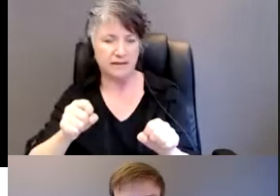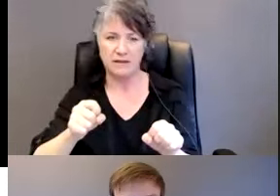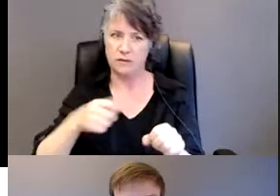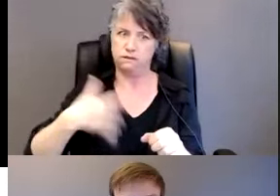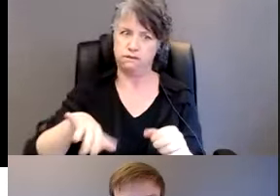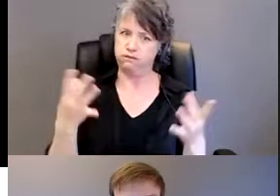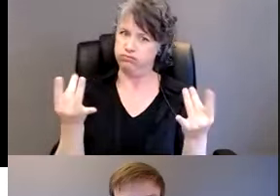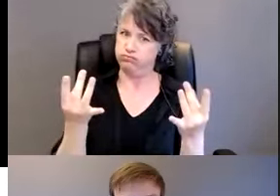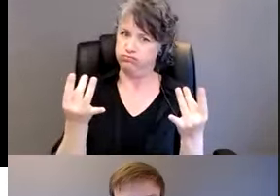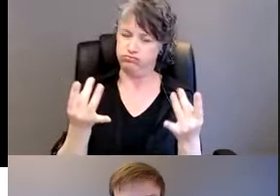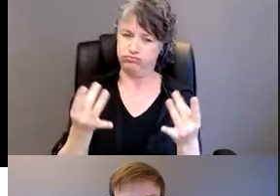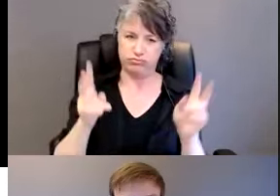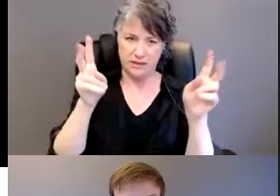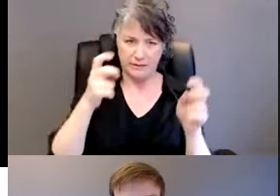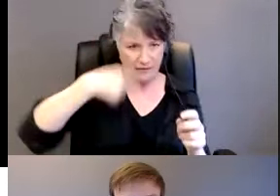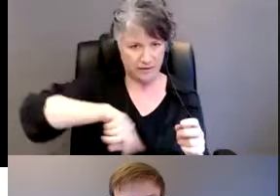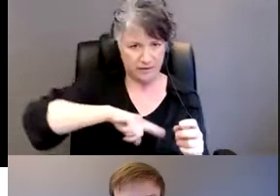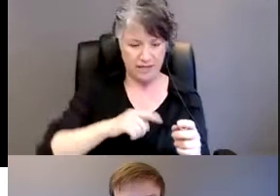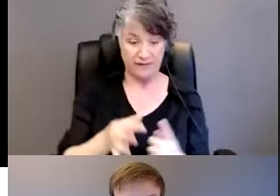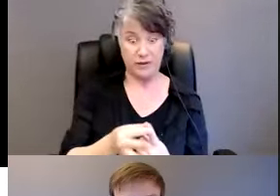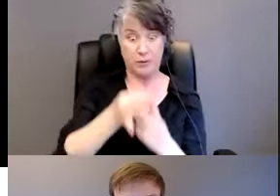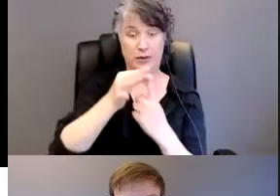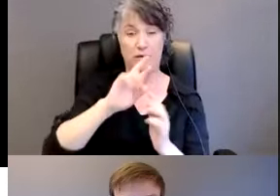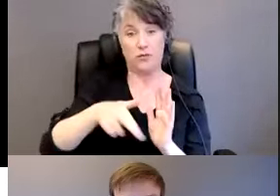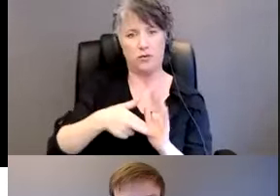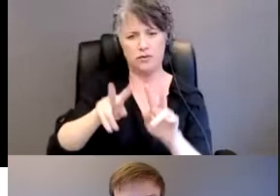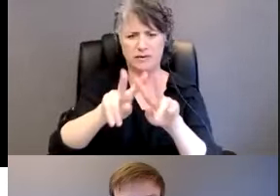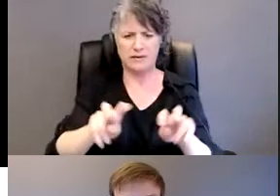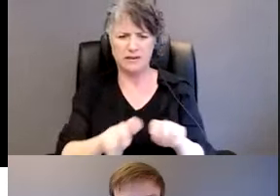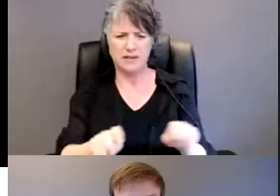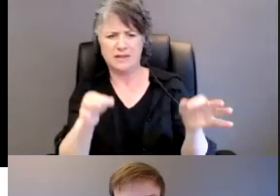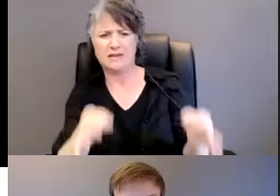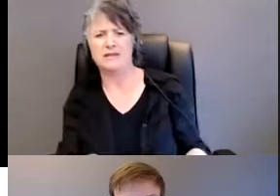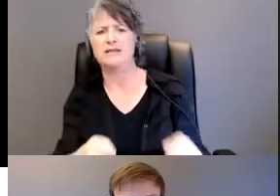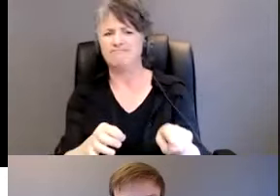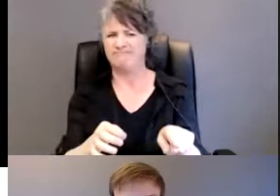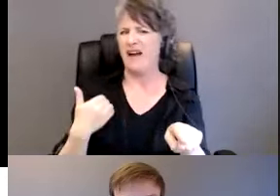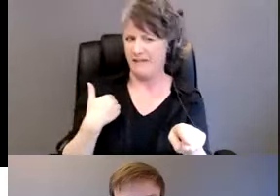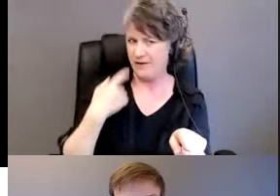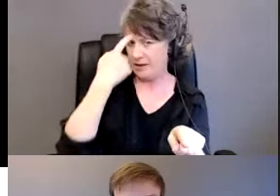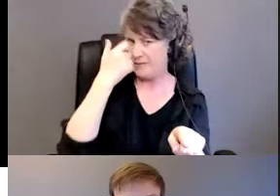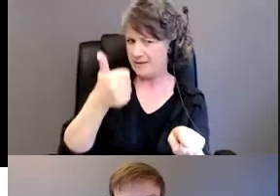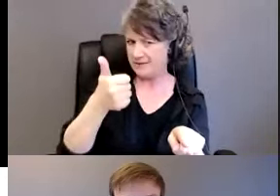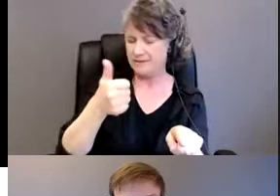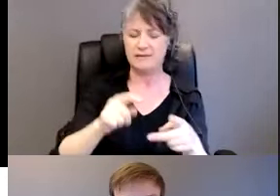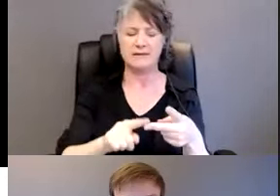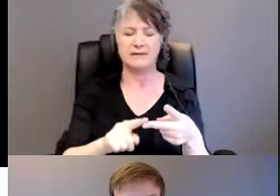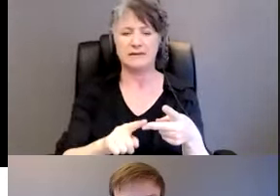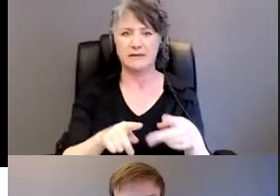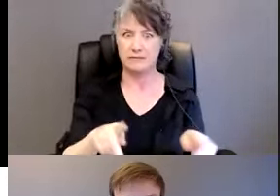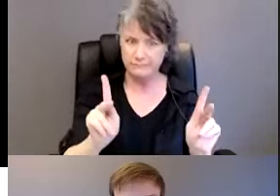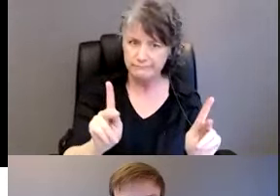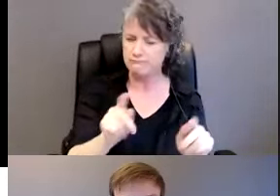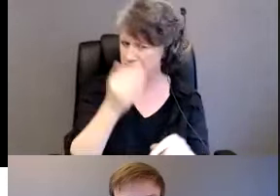and responsibility to evaluate a person's capability to provide consent to admissions to long-term care. And similar to what